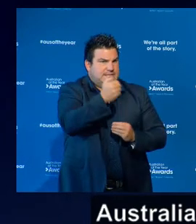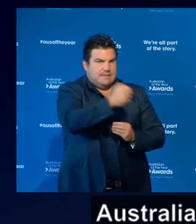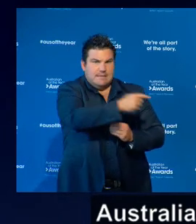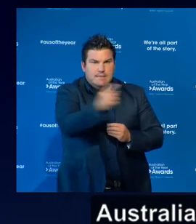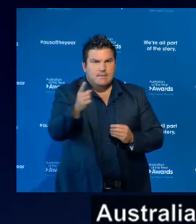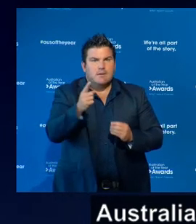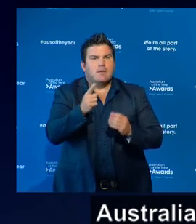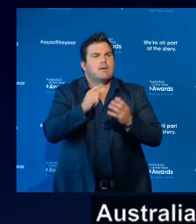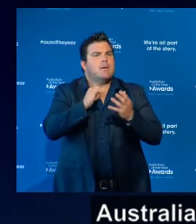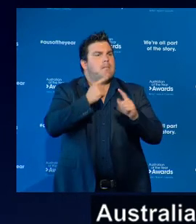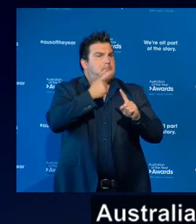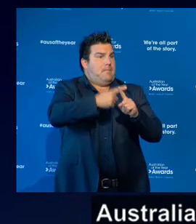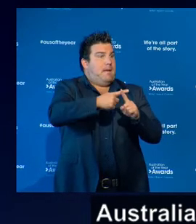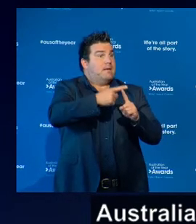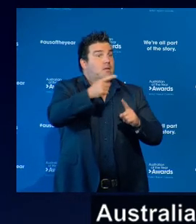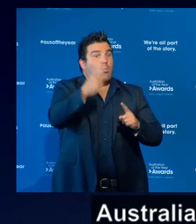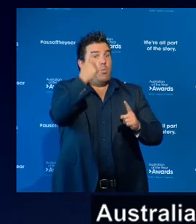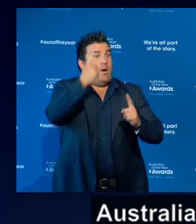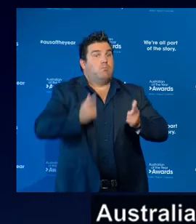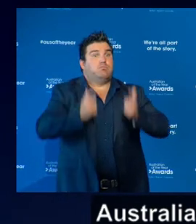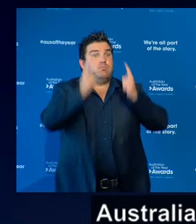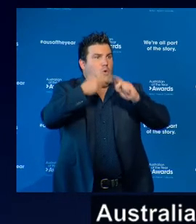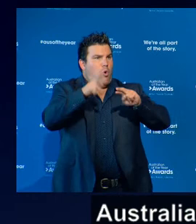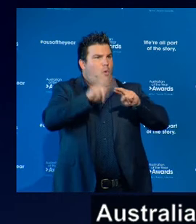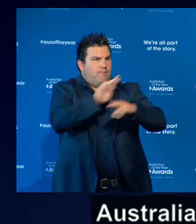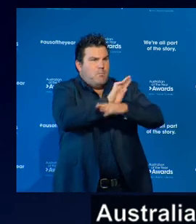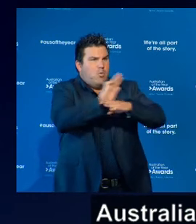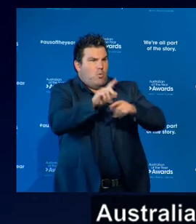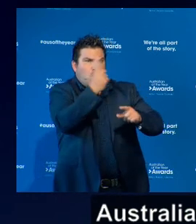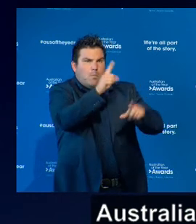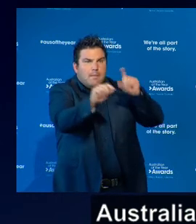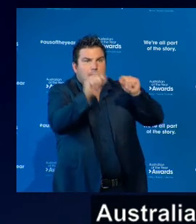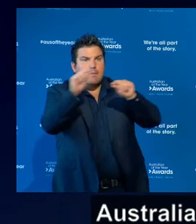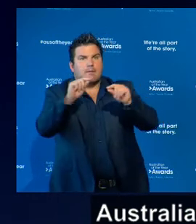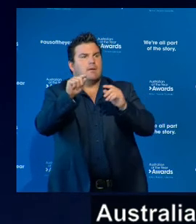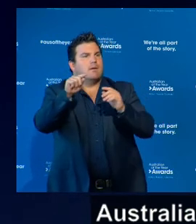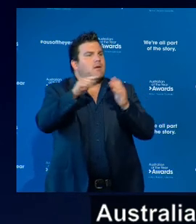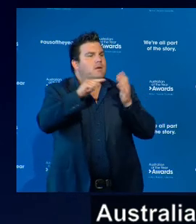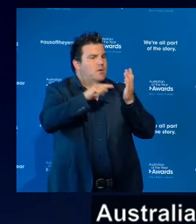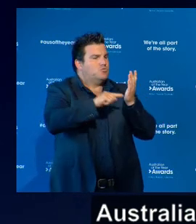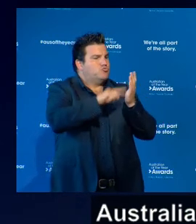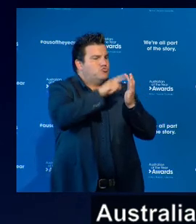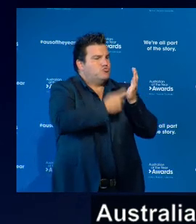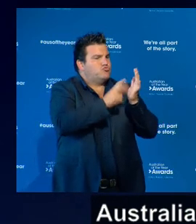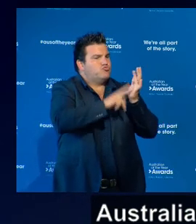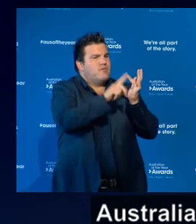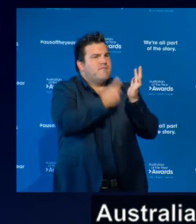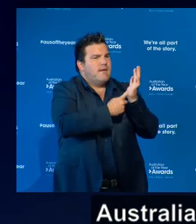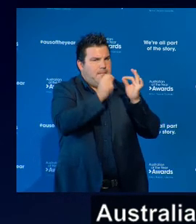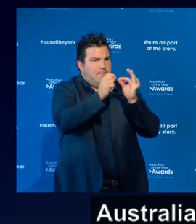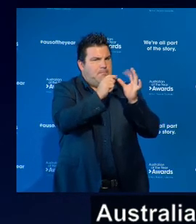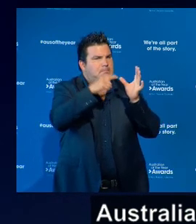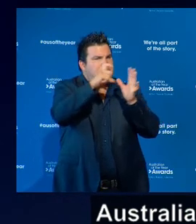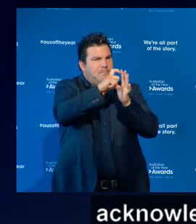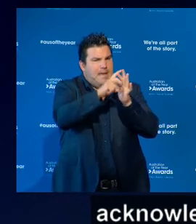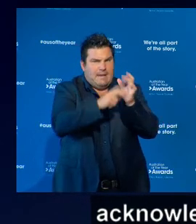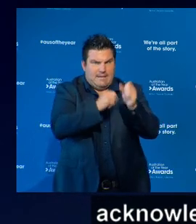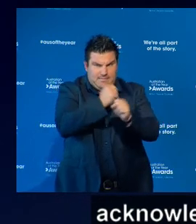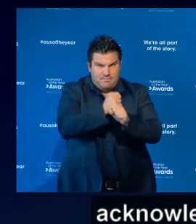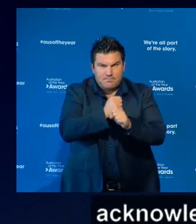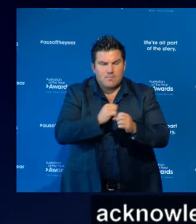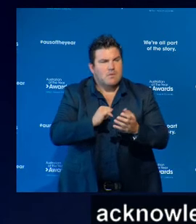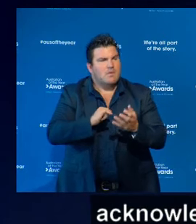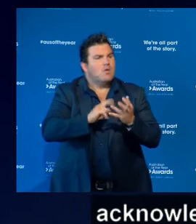the chair of the elected body, Katrina Fanning. Distinguished guest, I'd also like